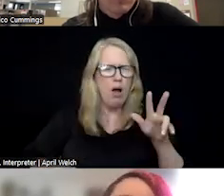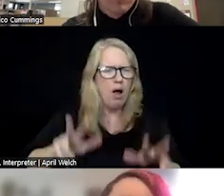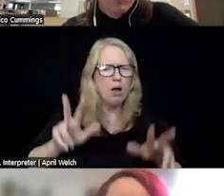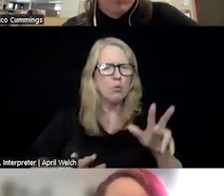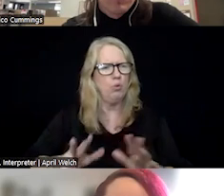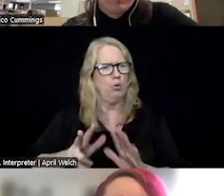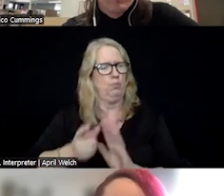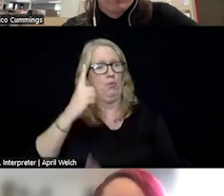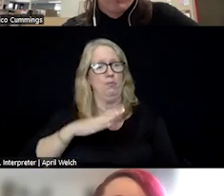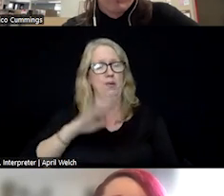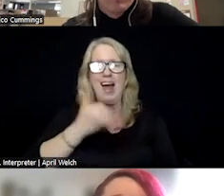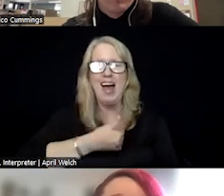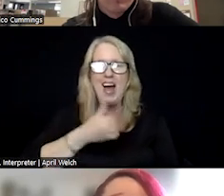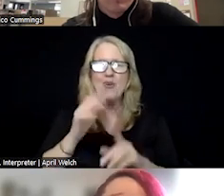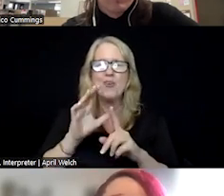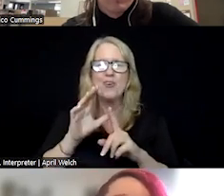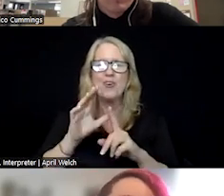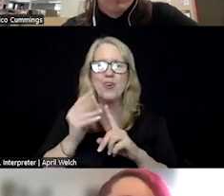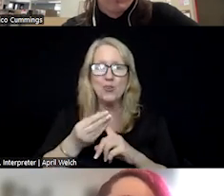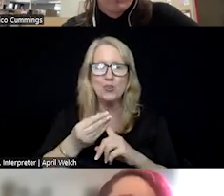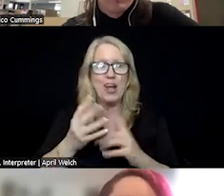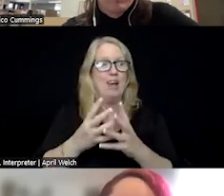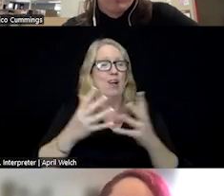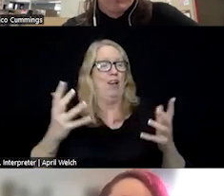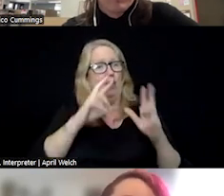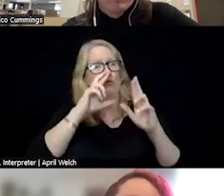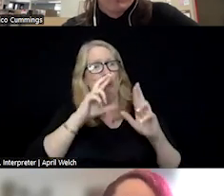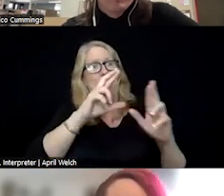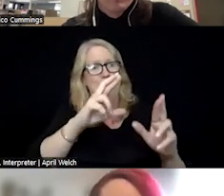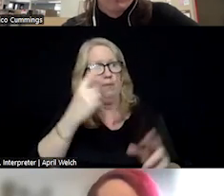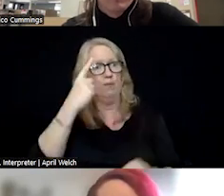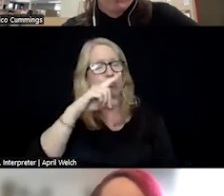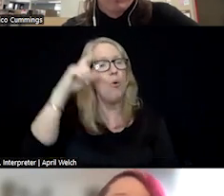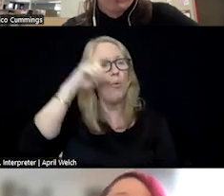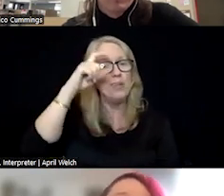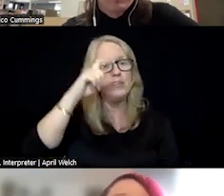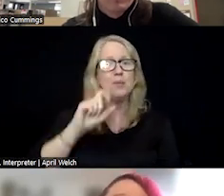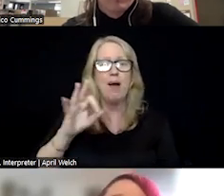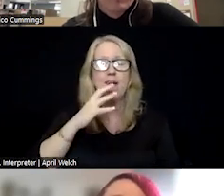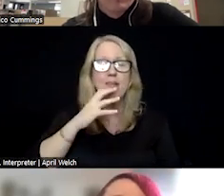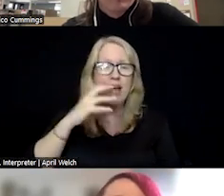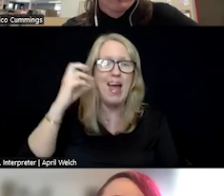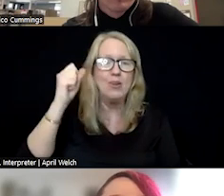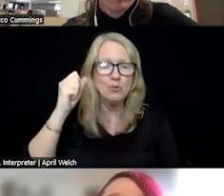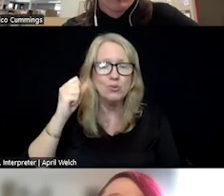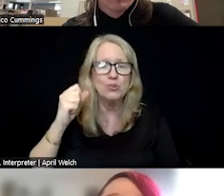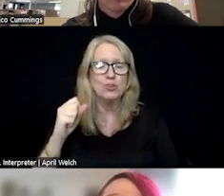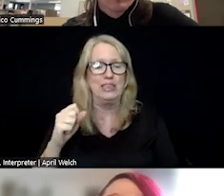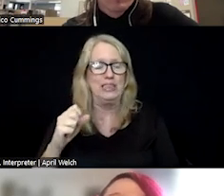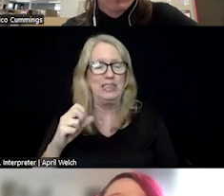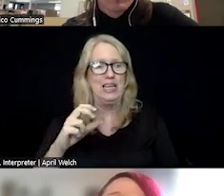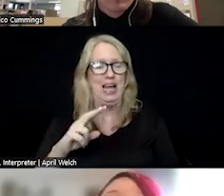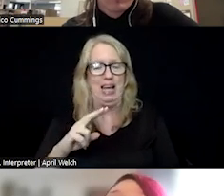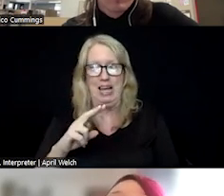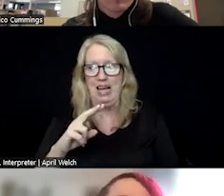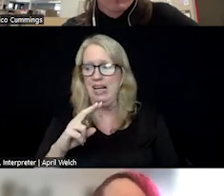our culture, we're taught to have a lot of reverence and respect for the wisdom of our elders. Um, and